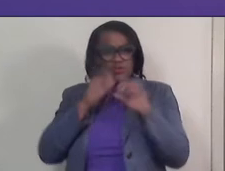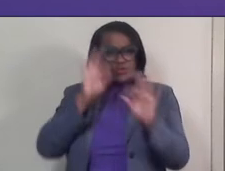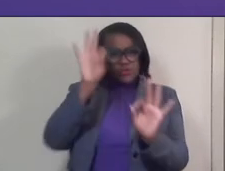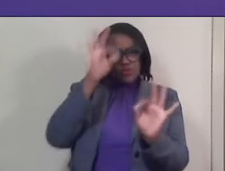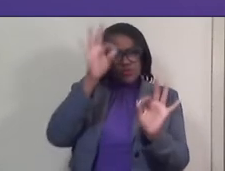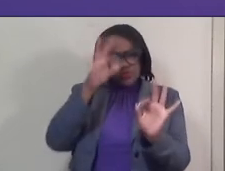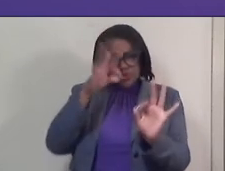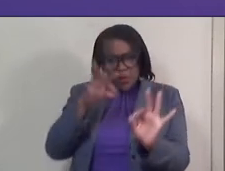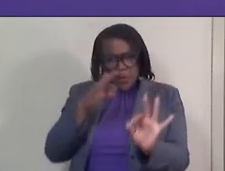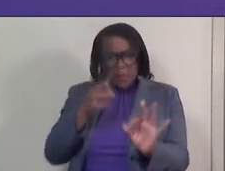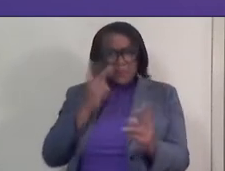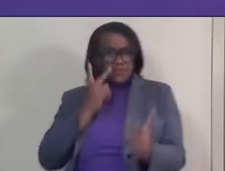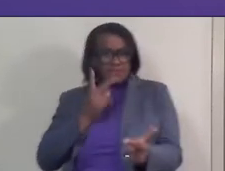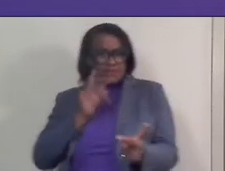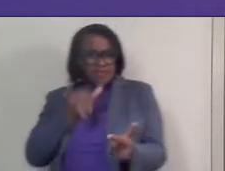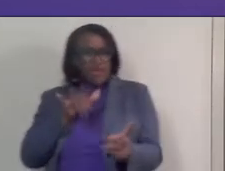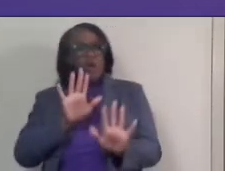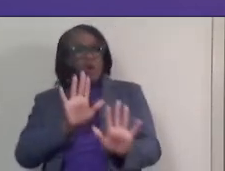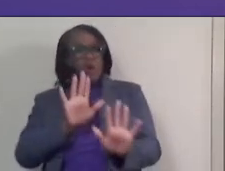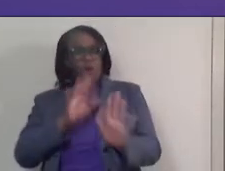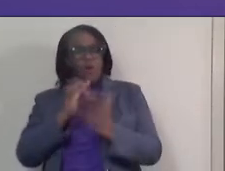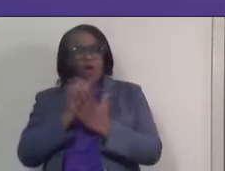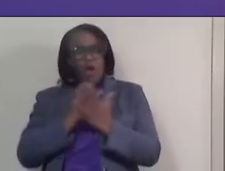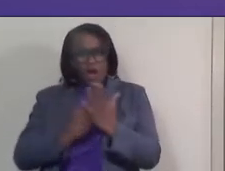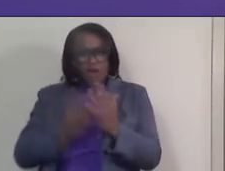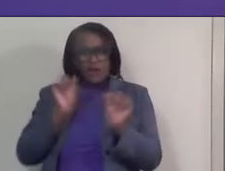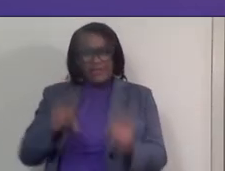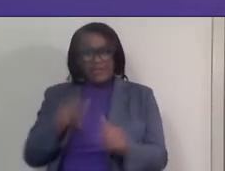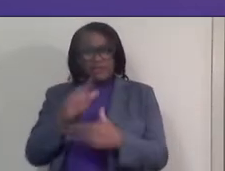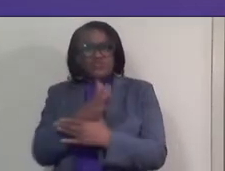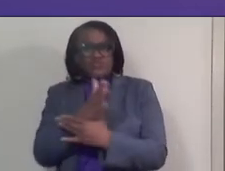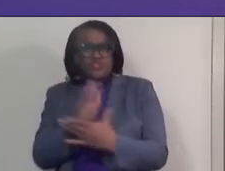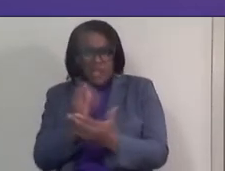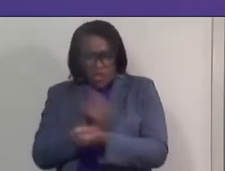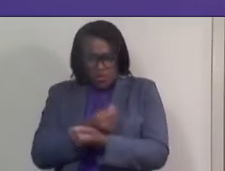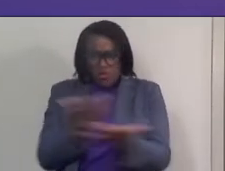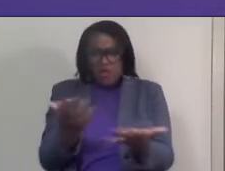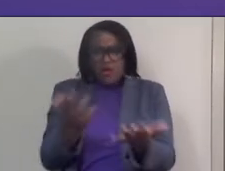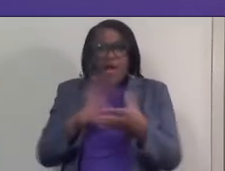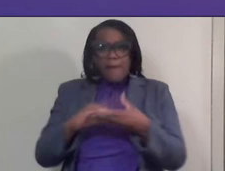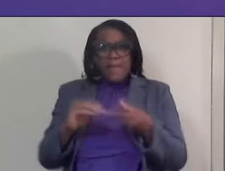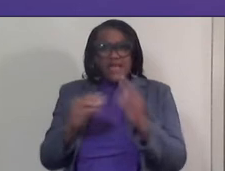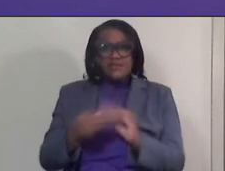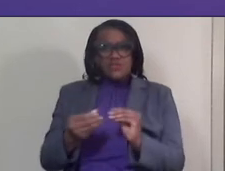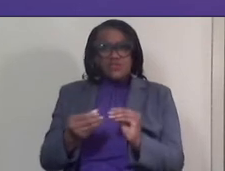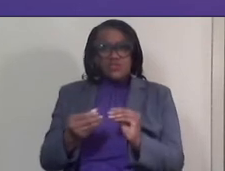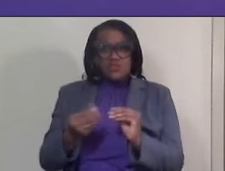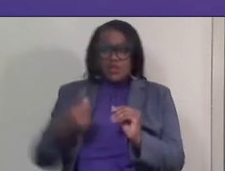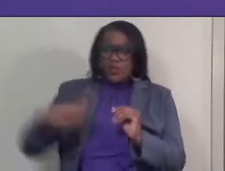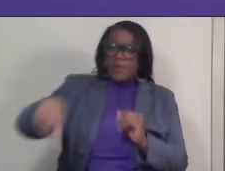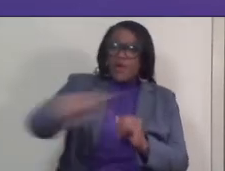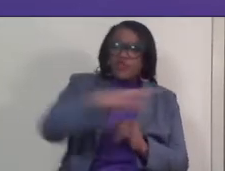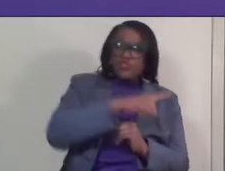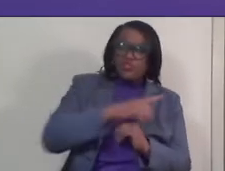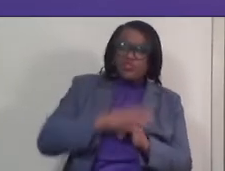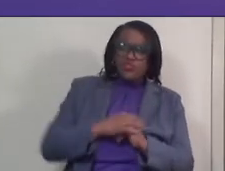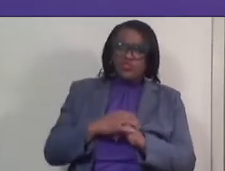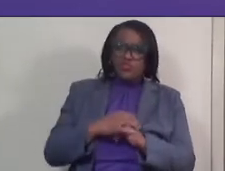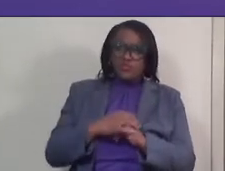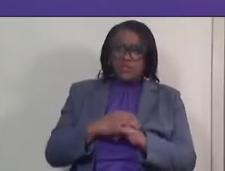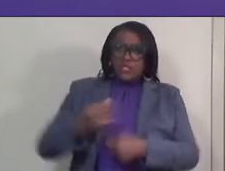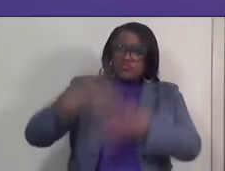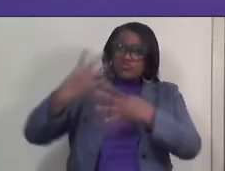in different kinds of art forms that can share messages. What about you all? Can you add also here in the chat,